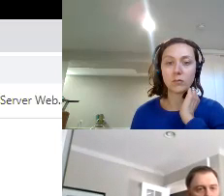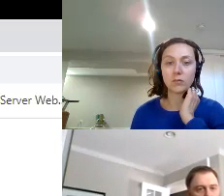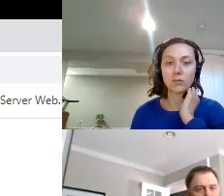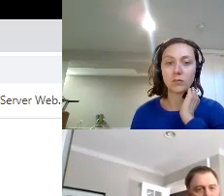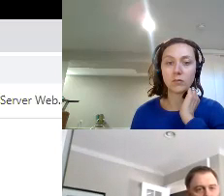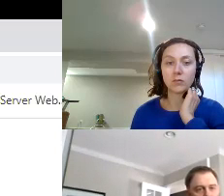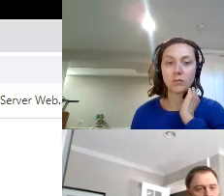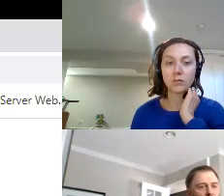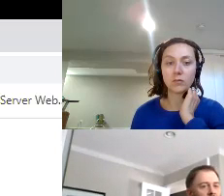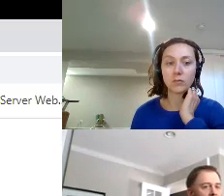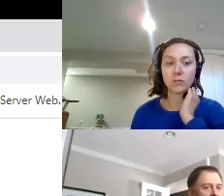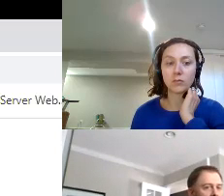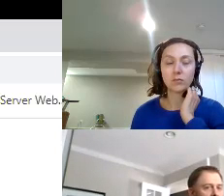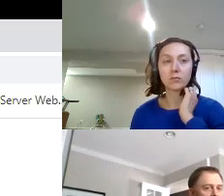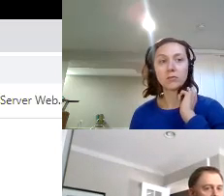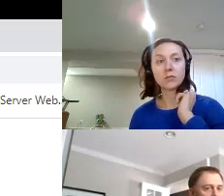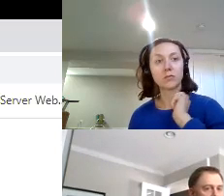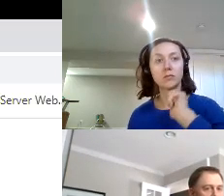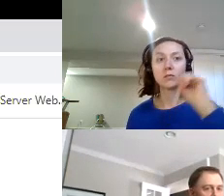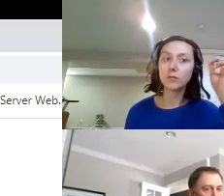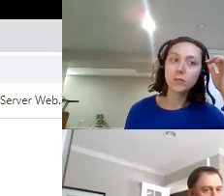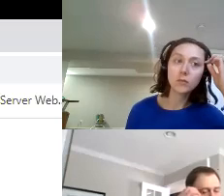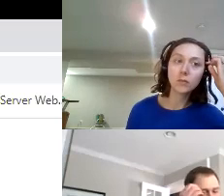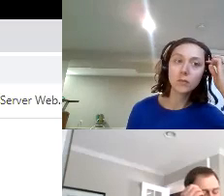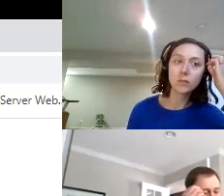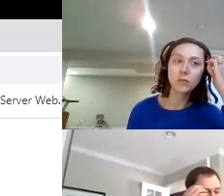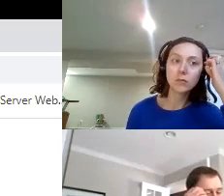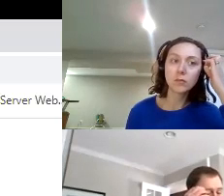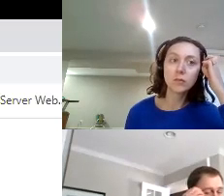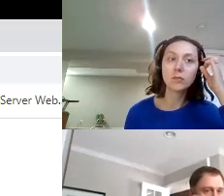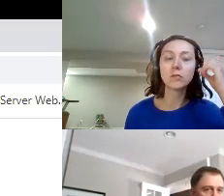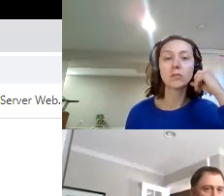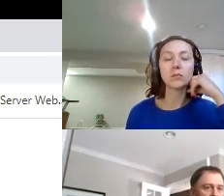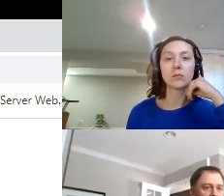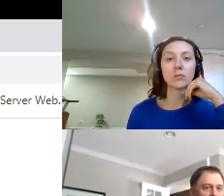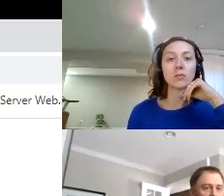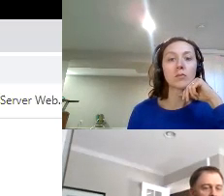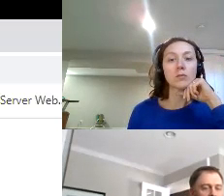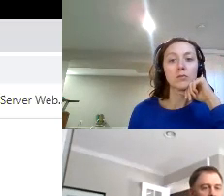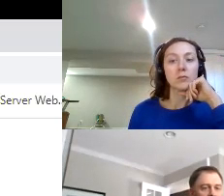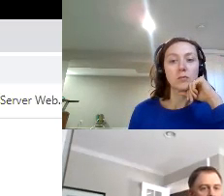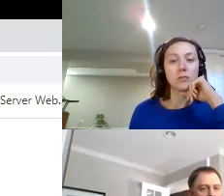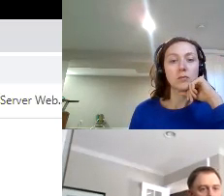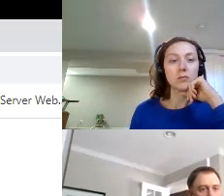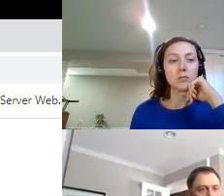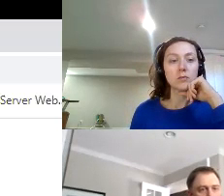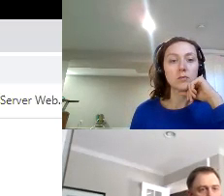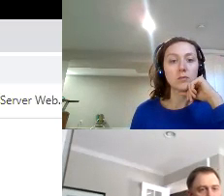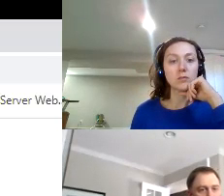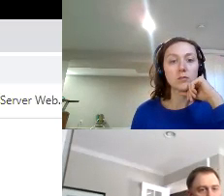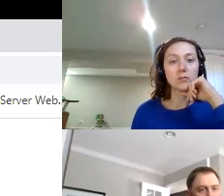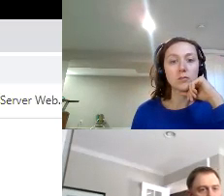real, can really hide some of the inequities between different parts of